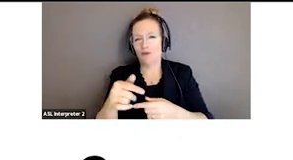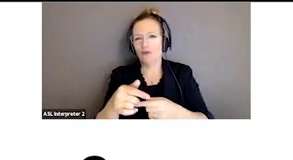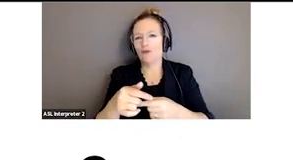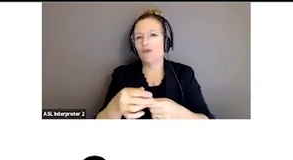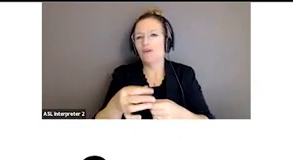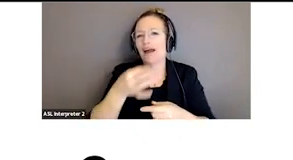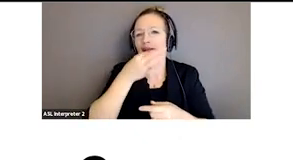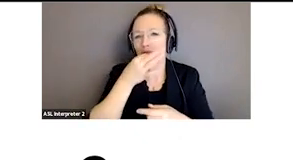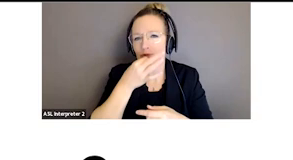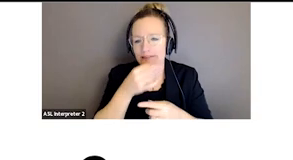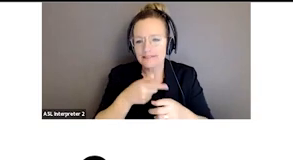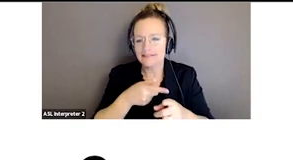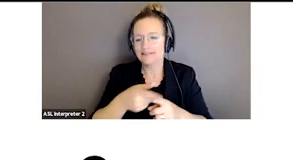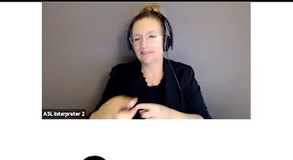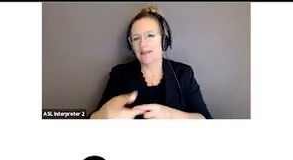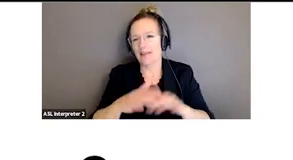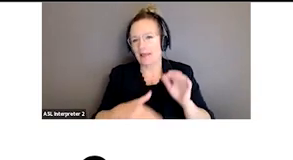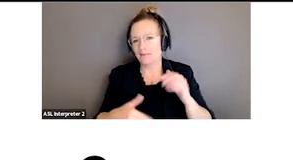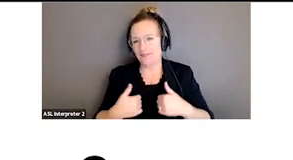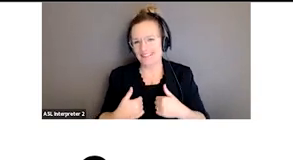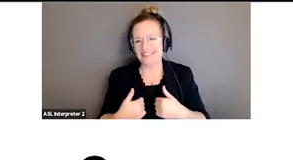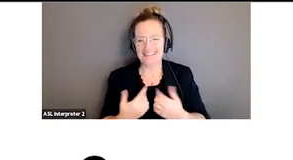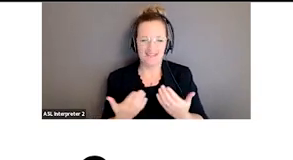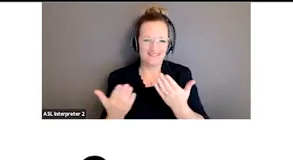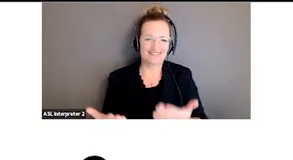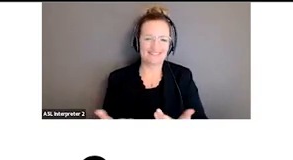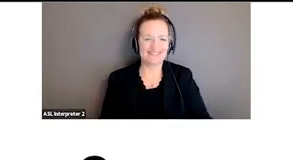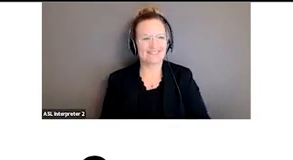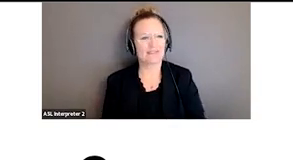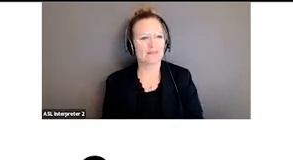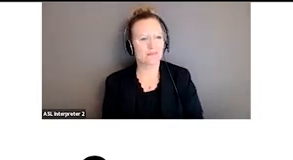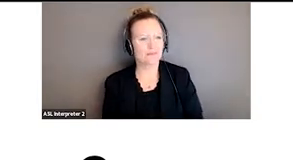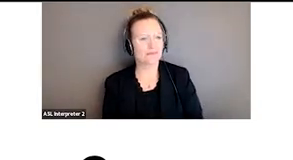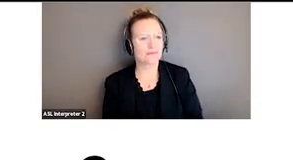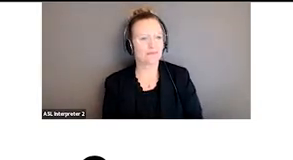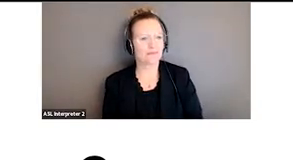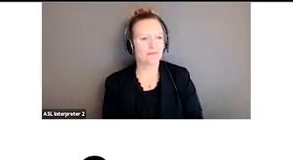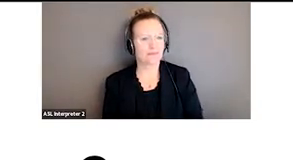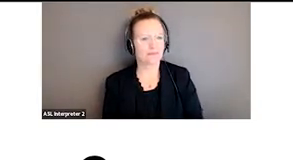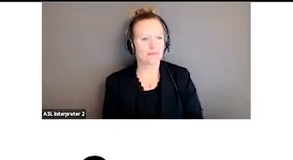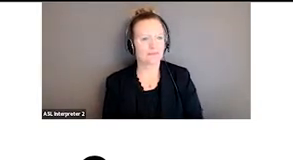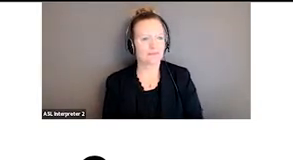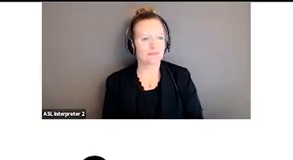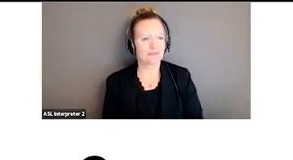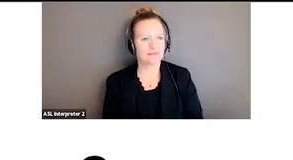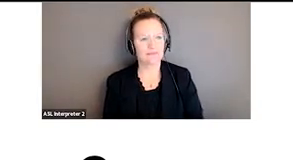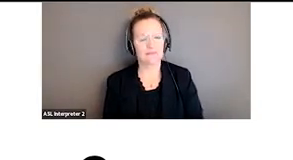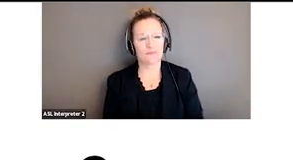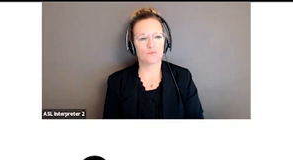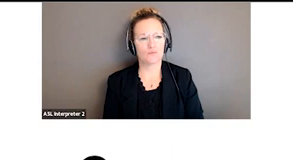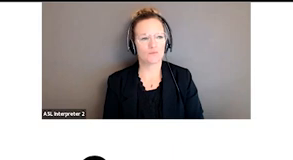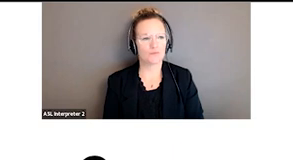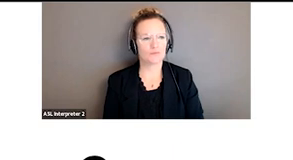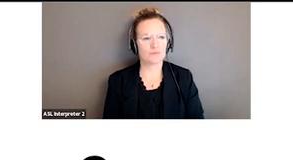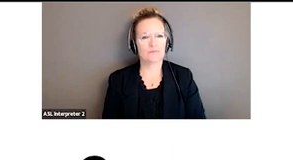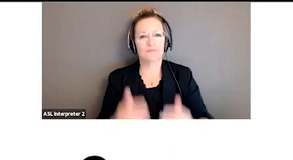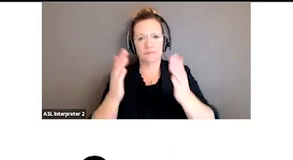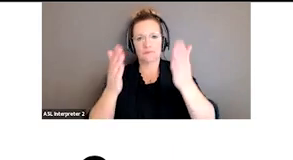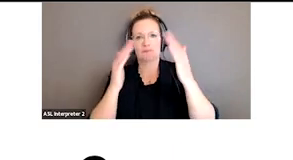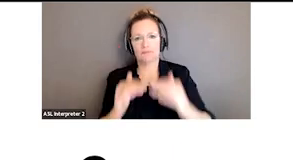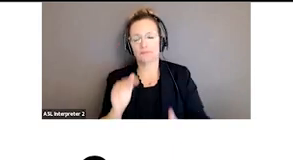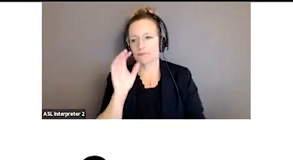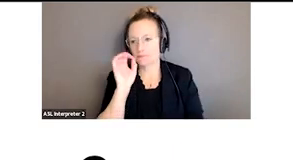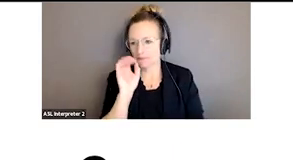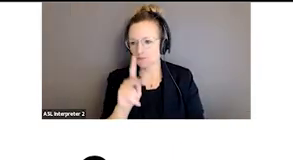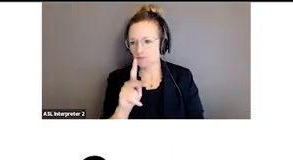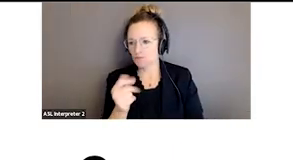technical expertise there than I do. Okay. Since we're getting closer to the end, I know we still have 8 minutes. We'll probably only get a few more done. There are a